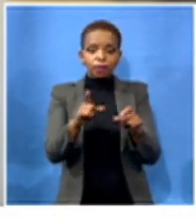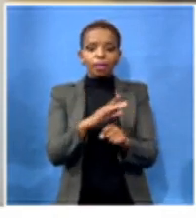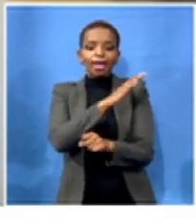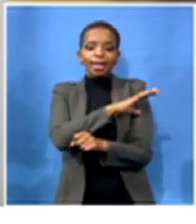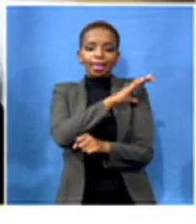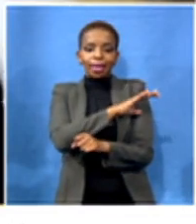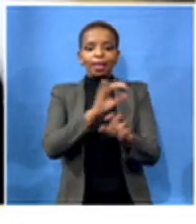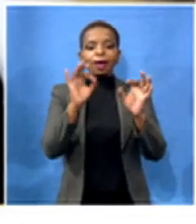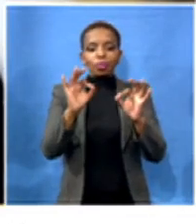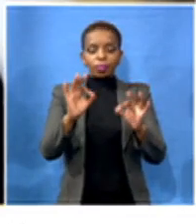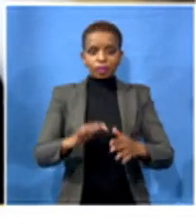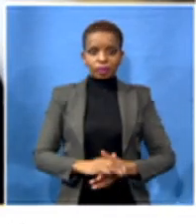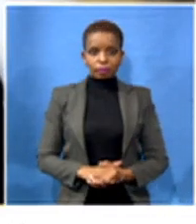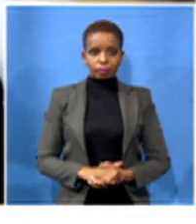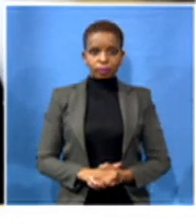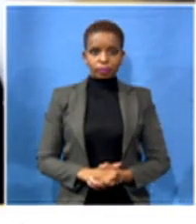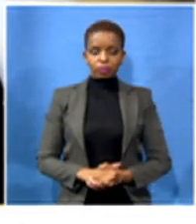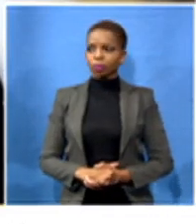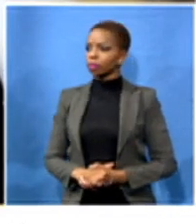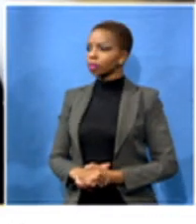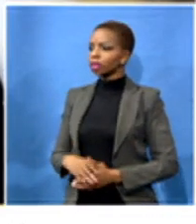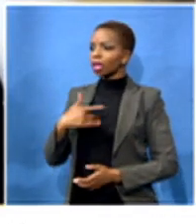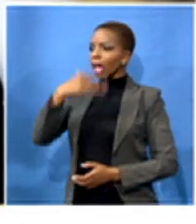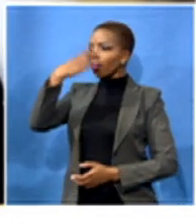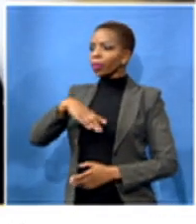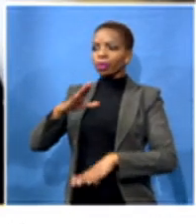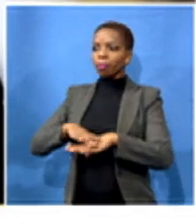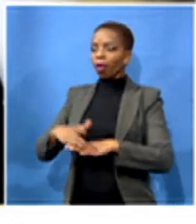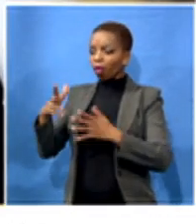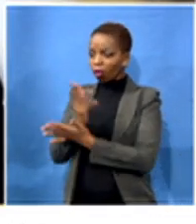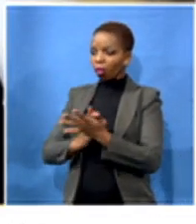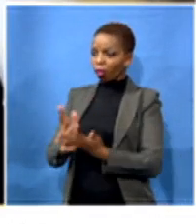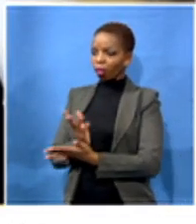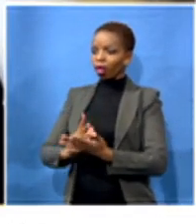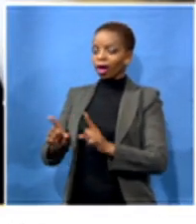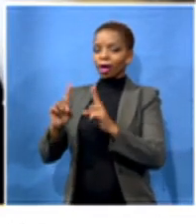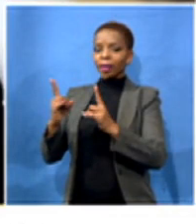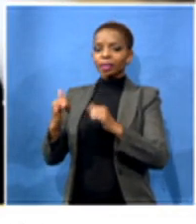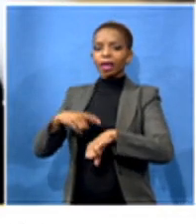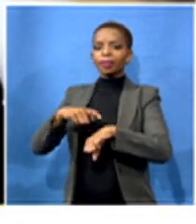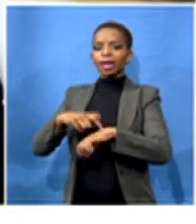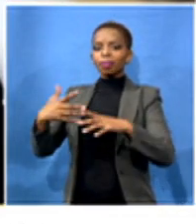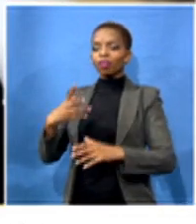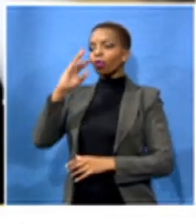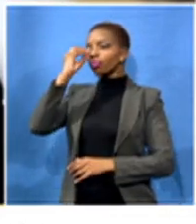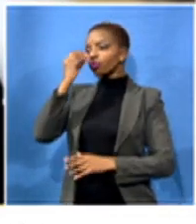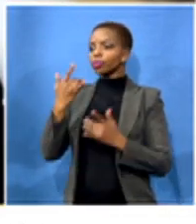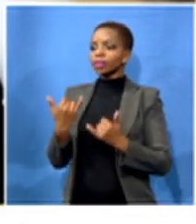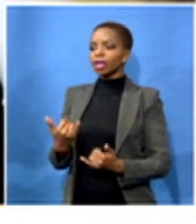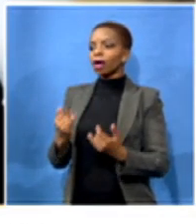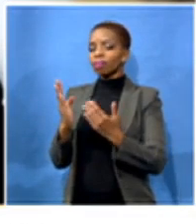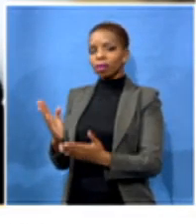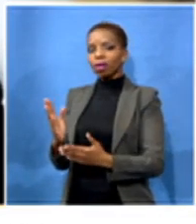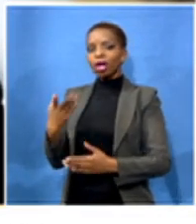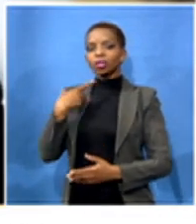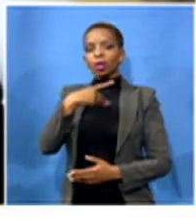appropriate. I want to carry on, but we've got to leave it. We're already into the news now. Dr. Katlego Mothudi, who is the MD of the Board of